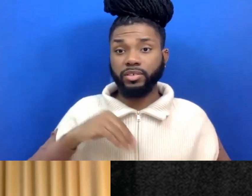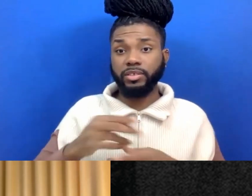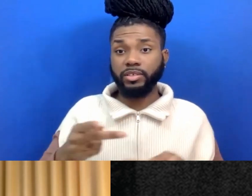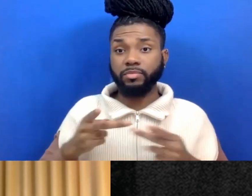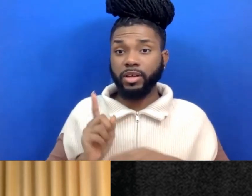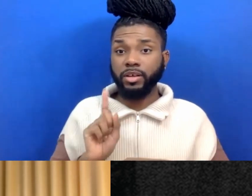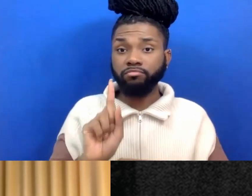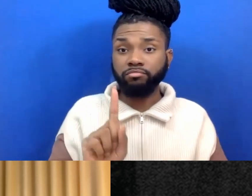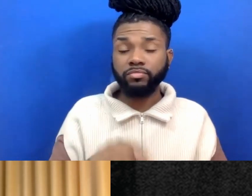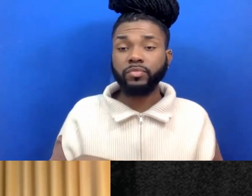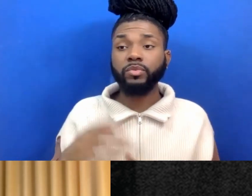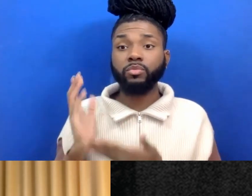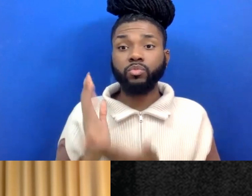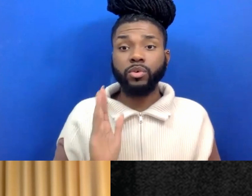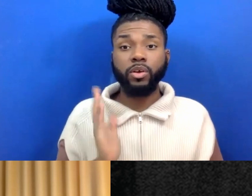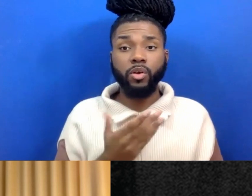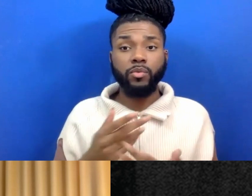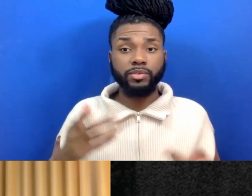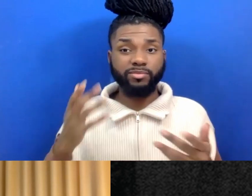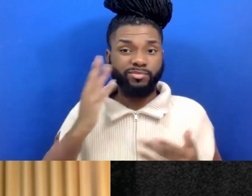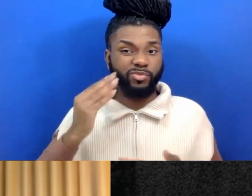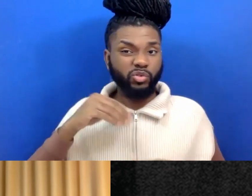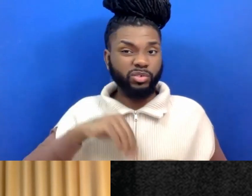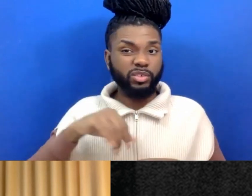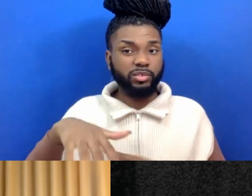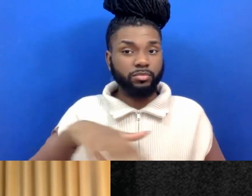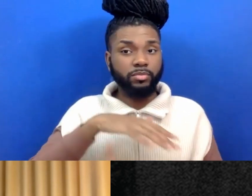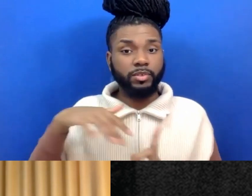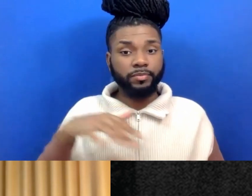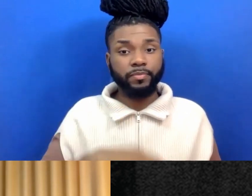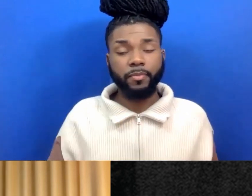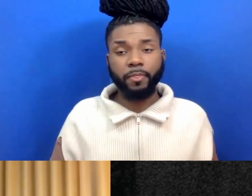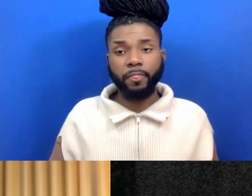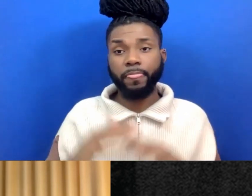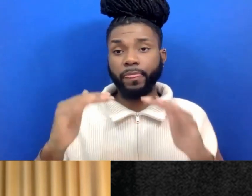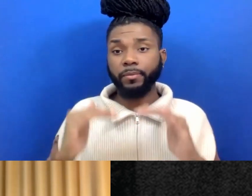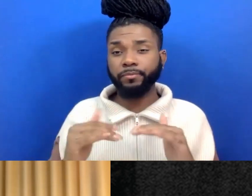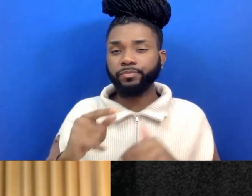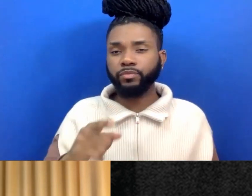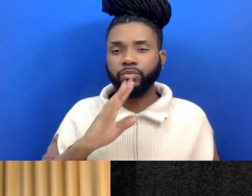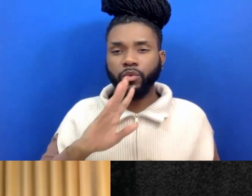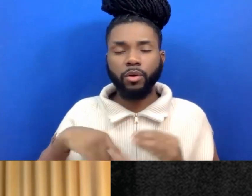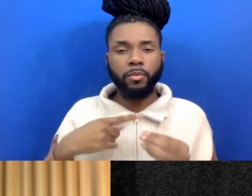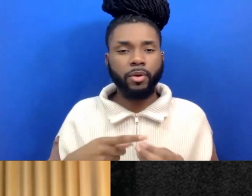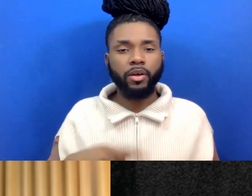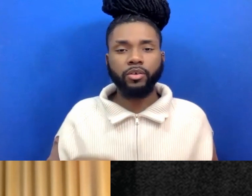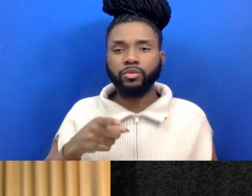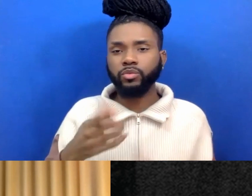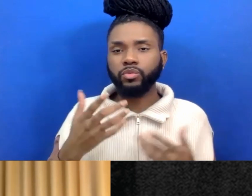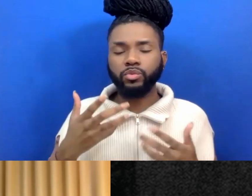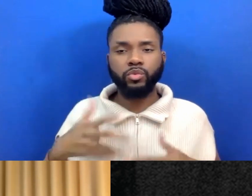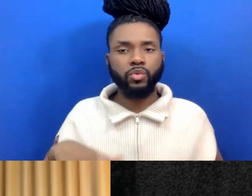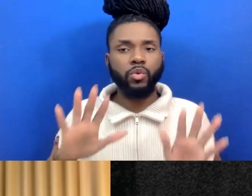our experience into the space. And then you talk about not wanting to relinquish a